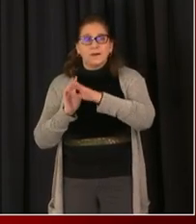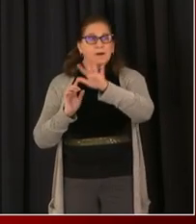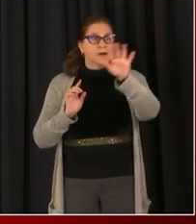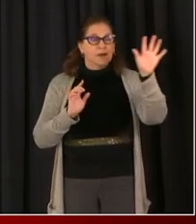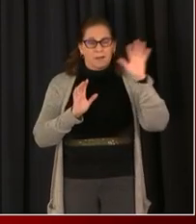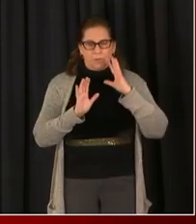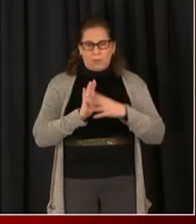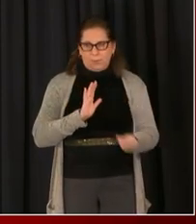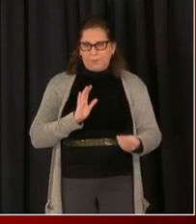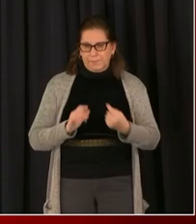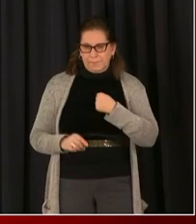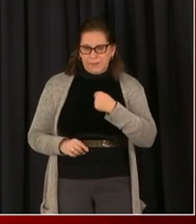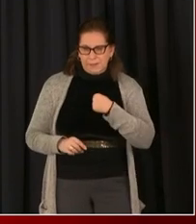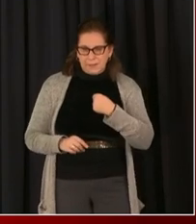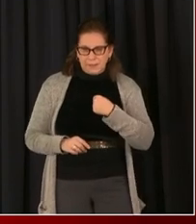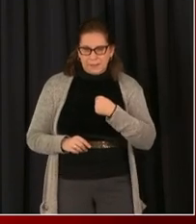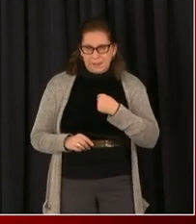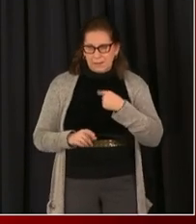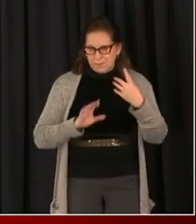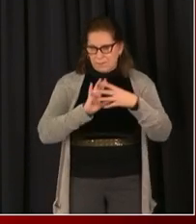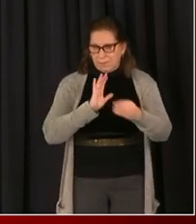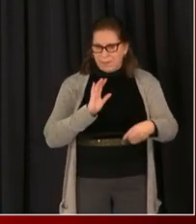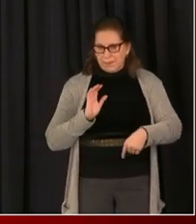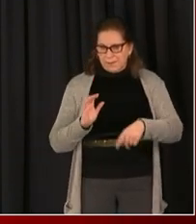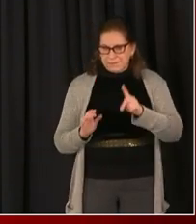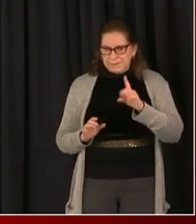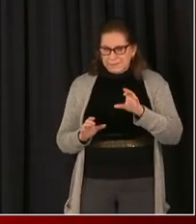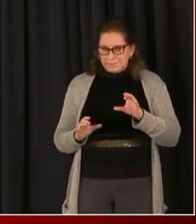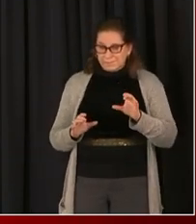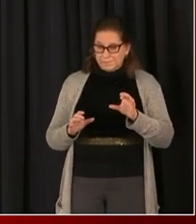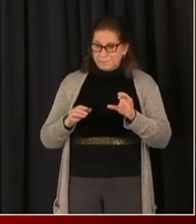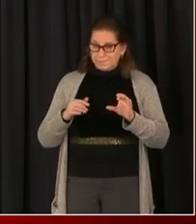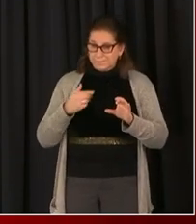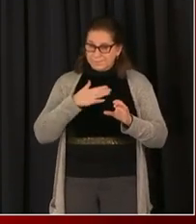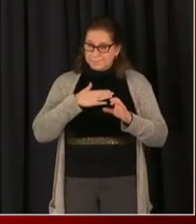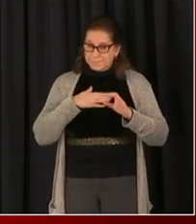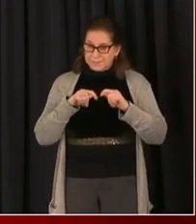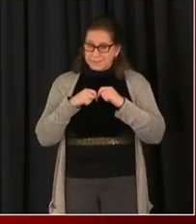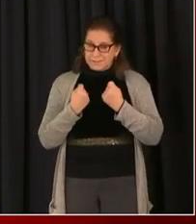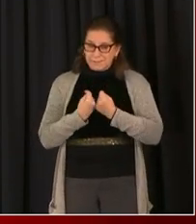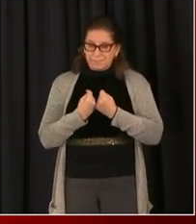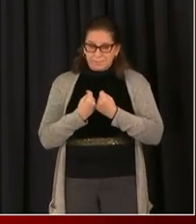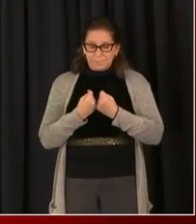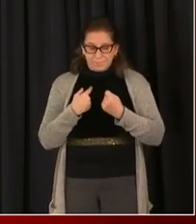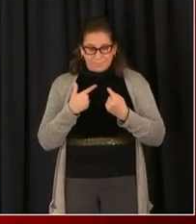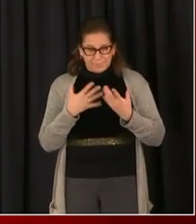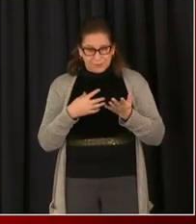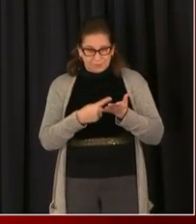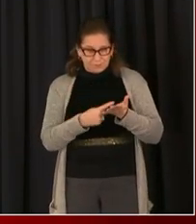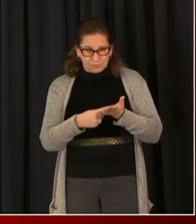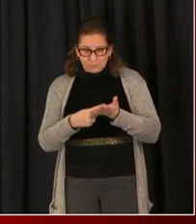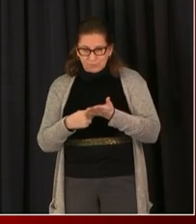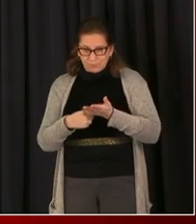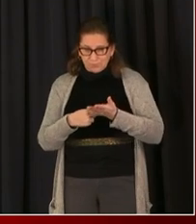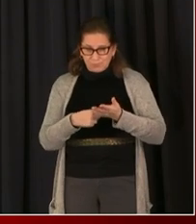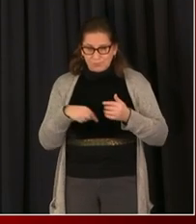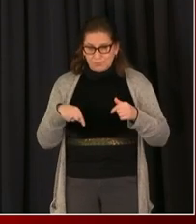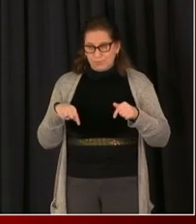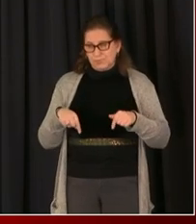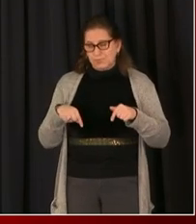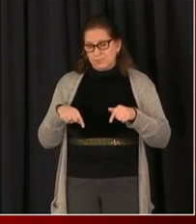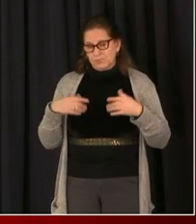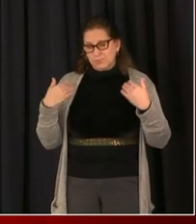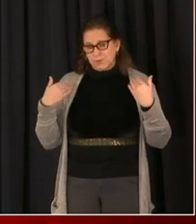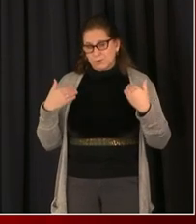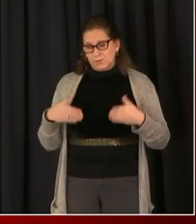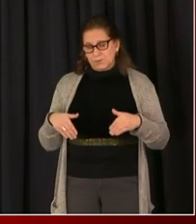have to say this often to members of my team, because his work is immensely challenged. And I'm